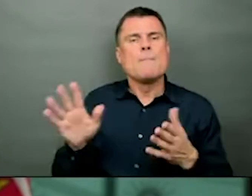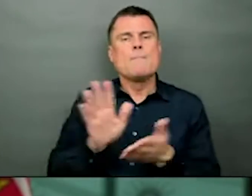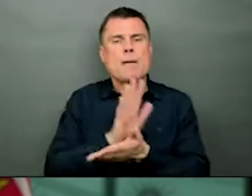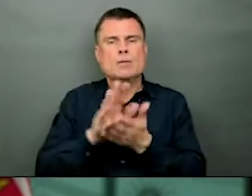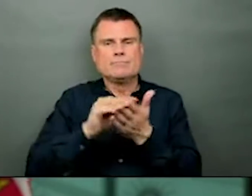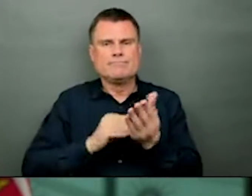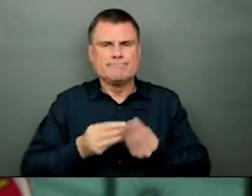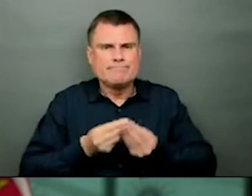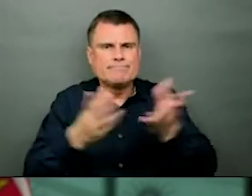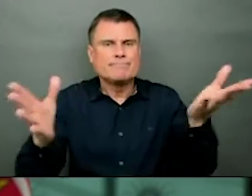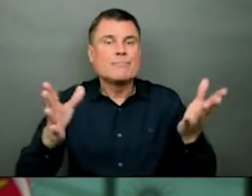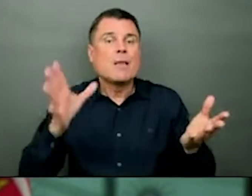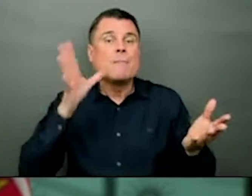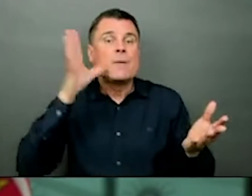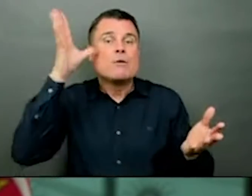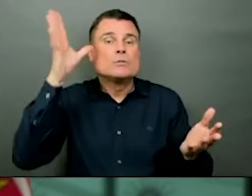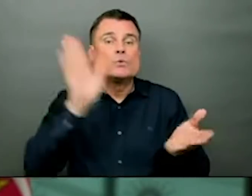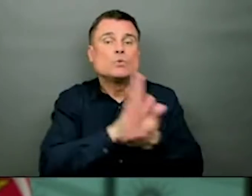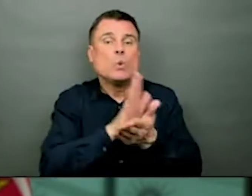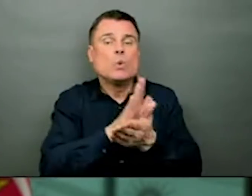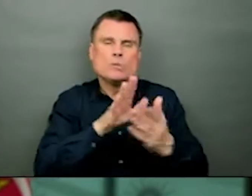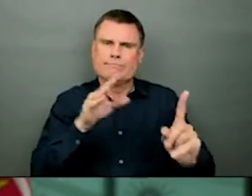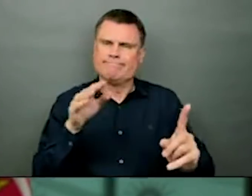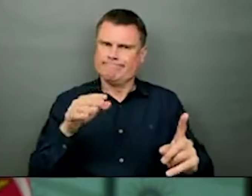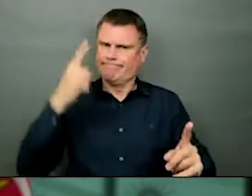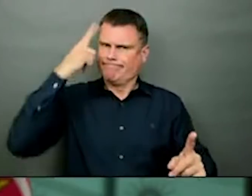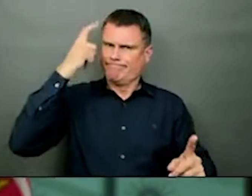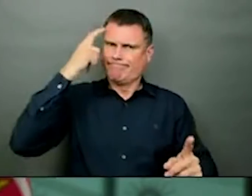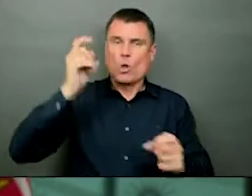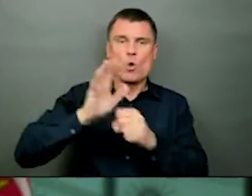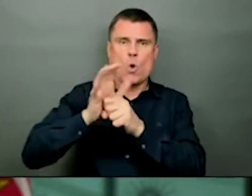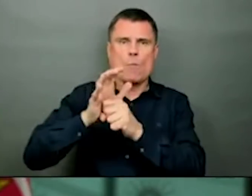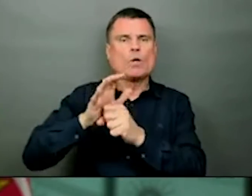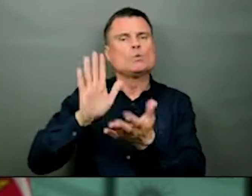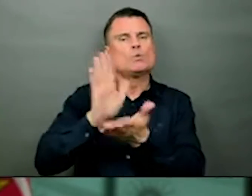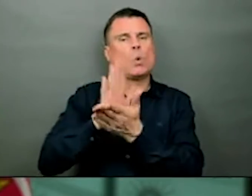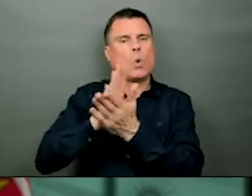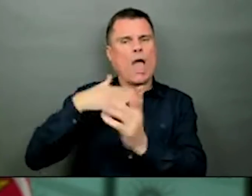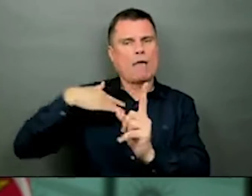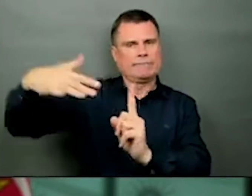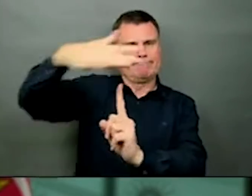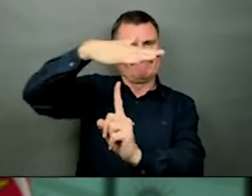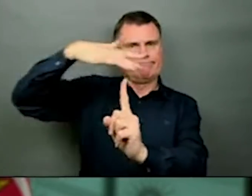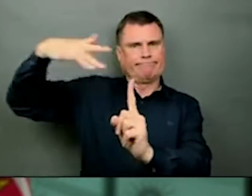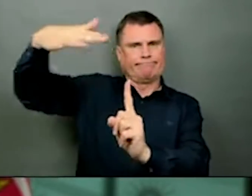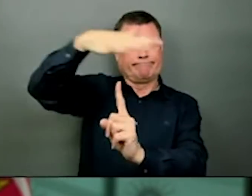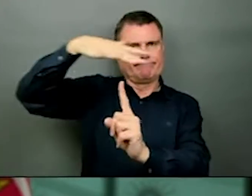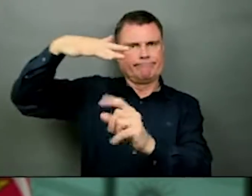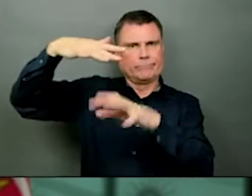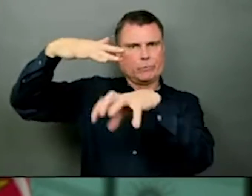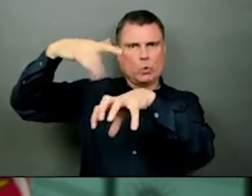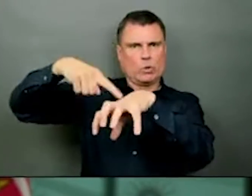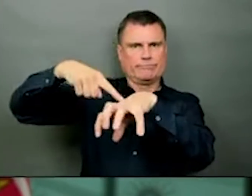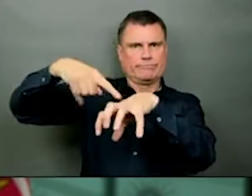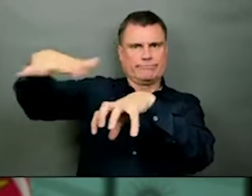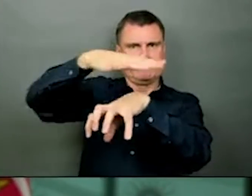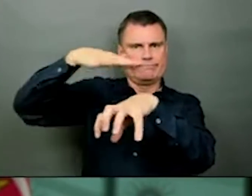children are obviously being exposed. I'm just curious to know what kinds